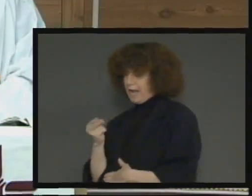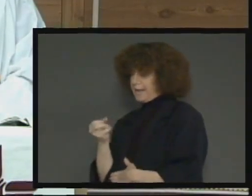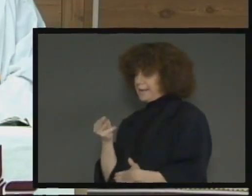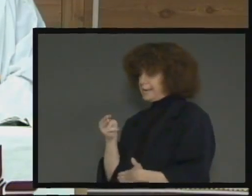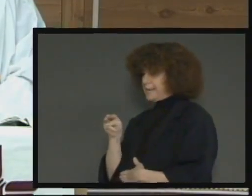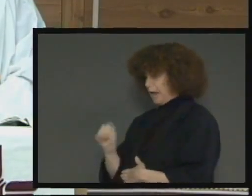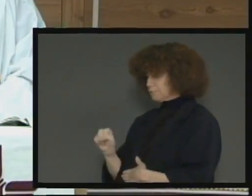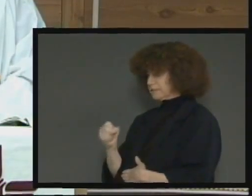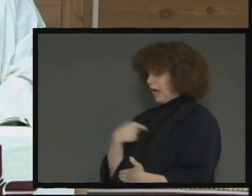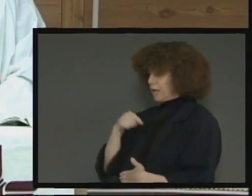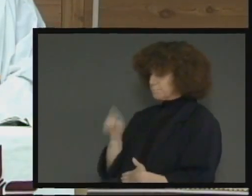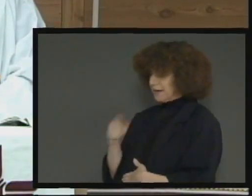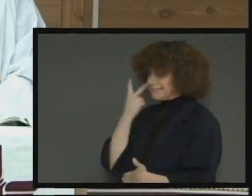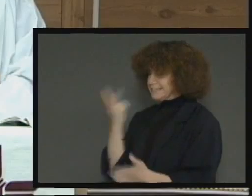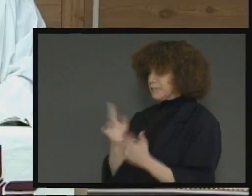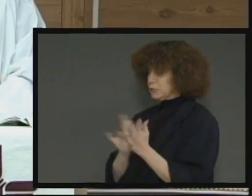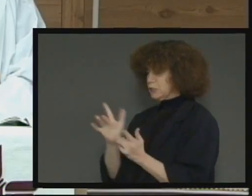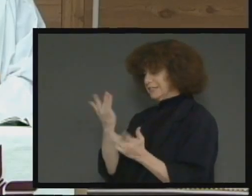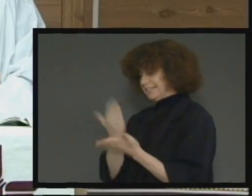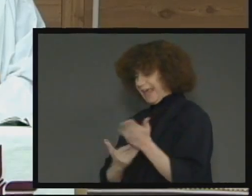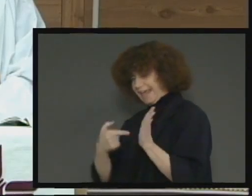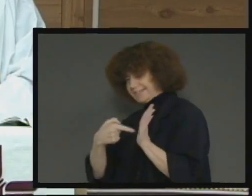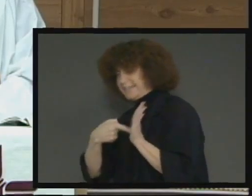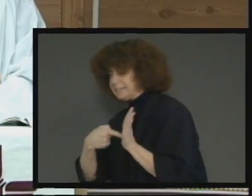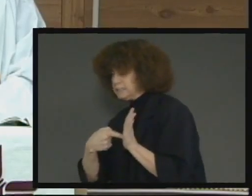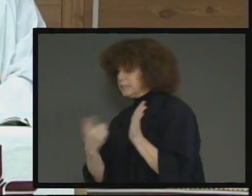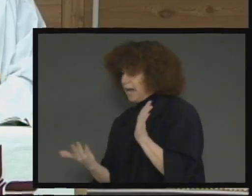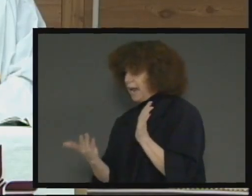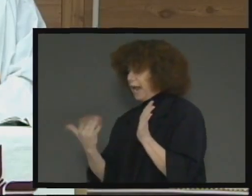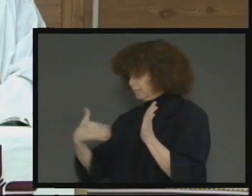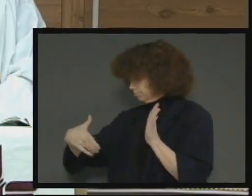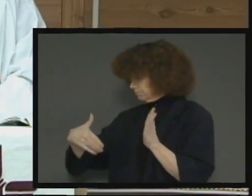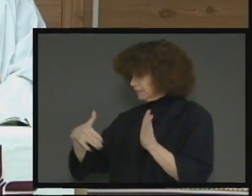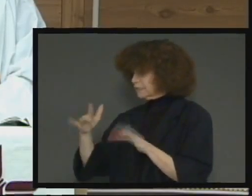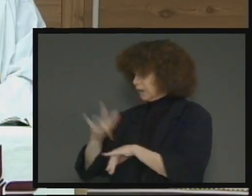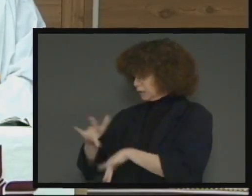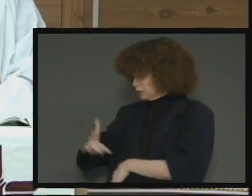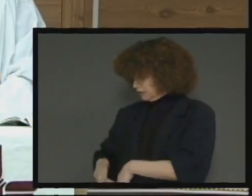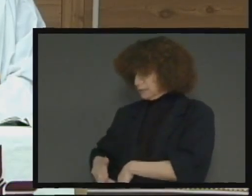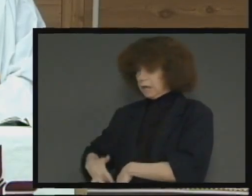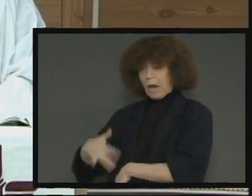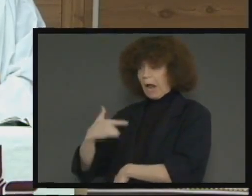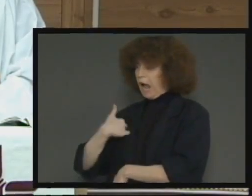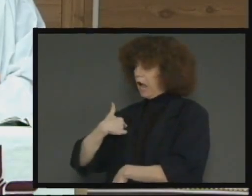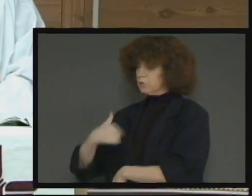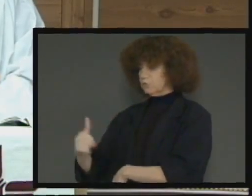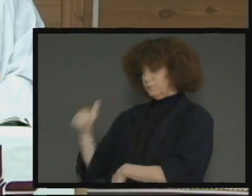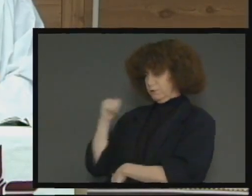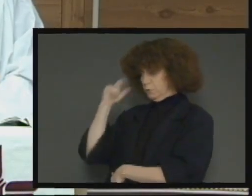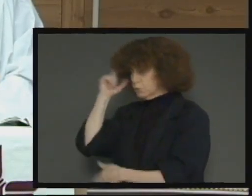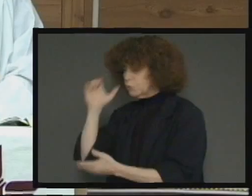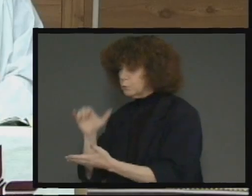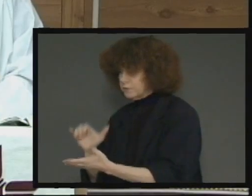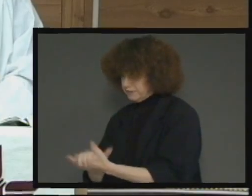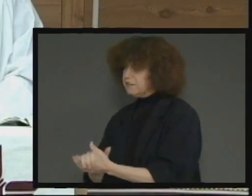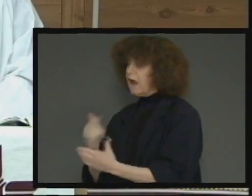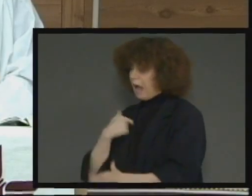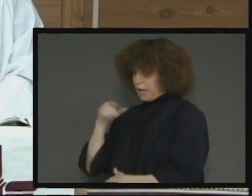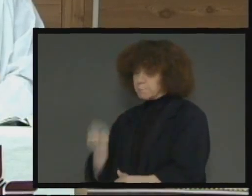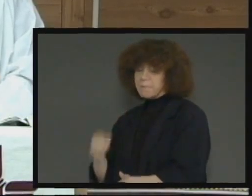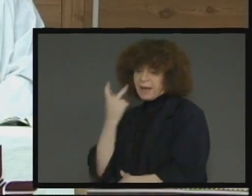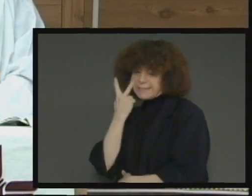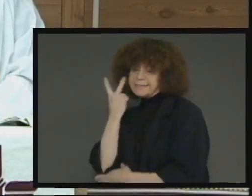goodness pass before you, and will proclaim before you my name, the Lord. And I will